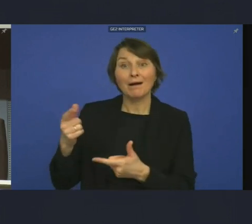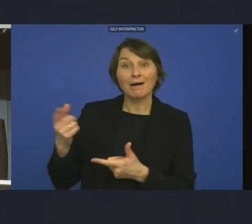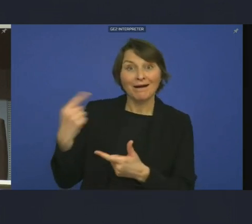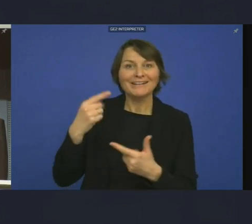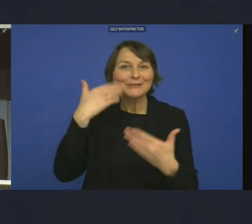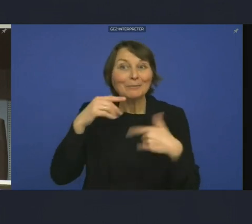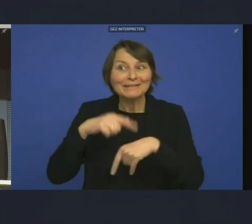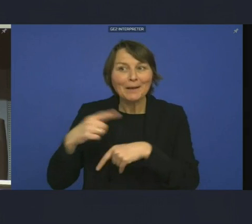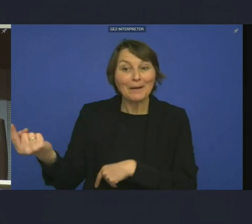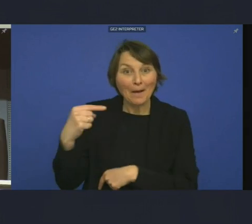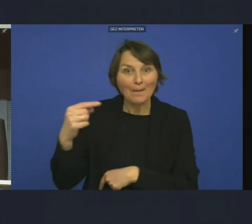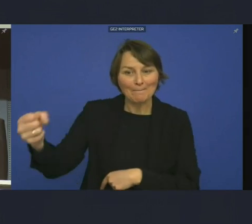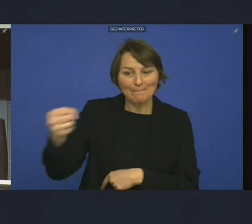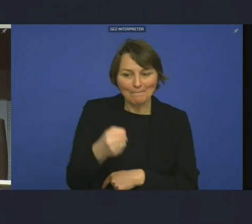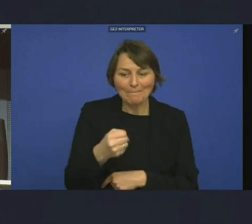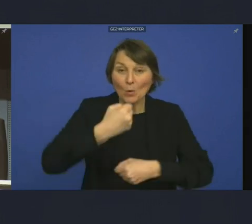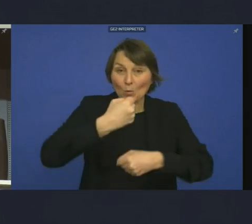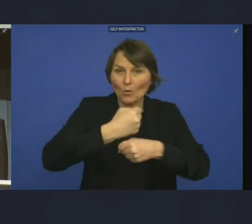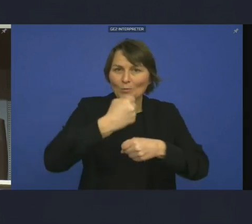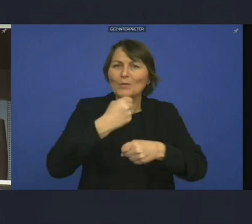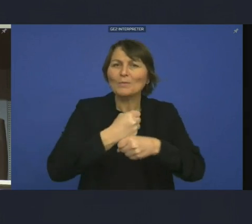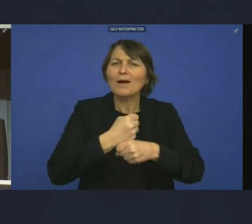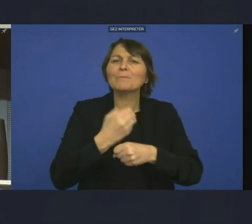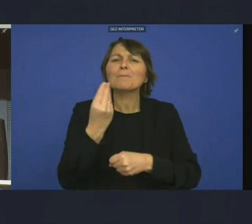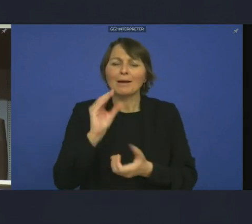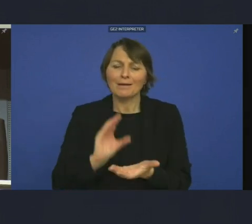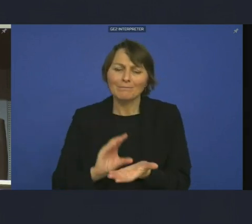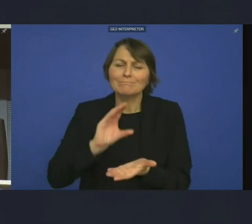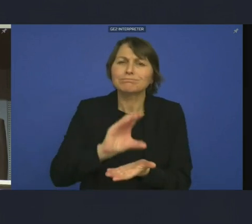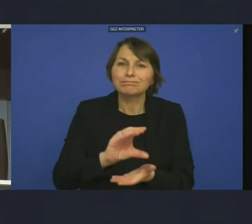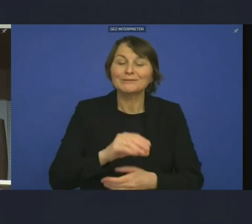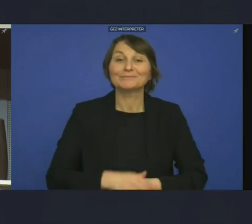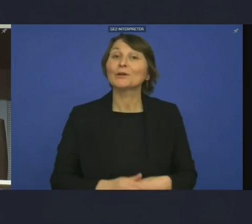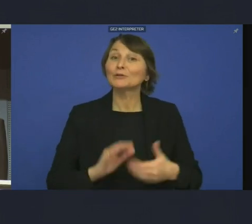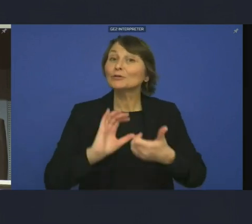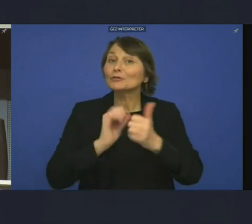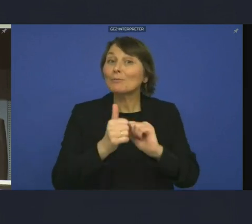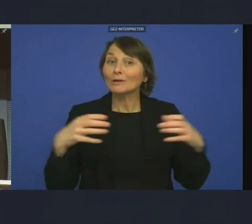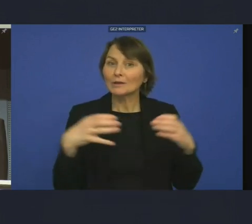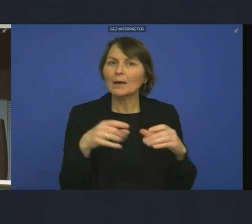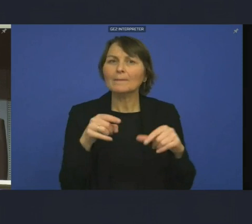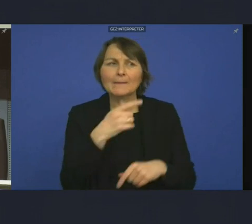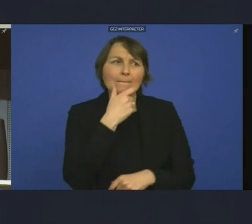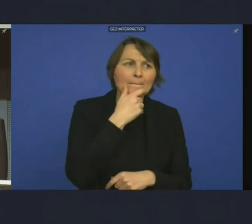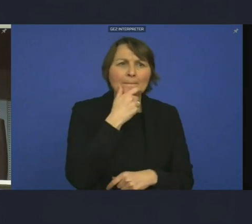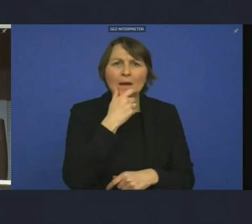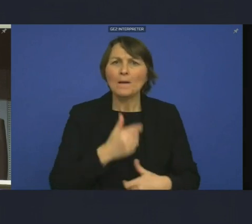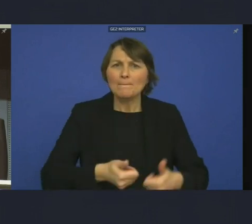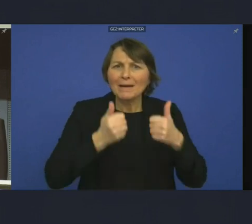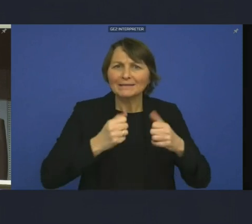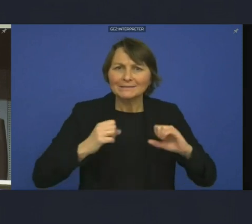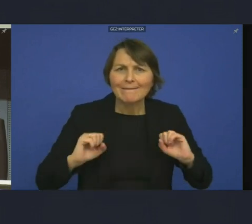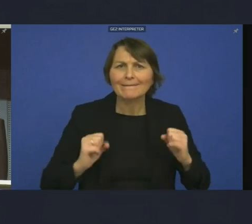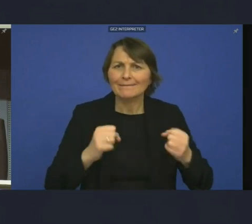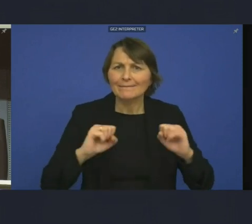project enabled sport clubs to open more activities during the summertime, which was especially important after restrictions during the